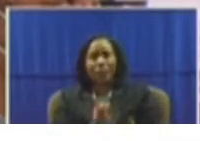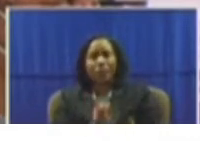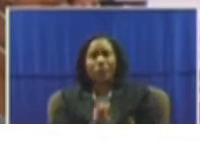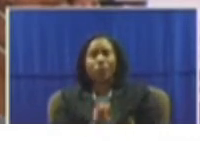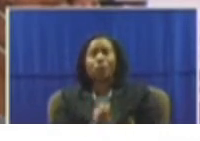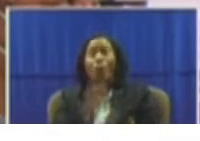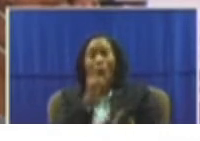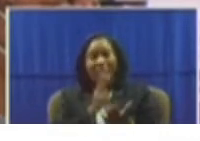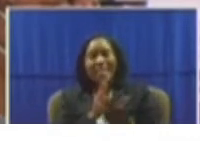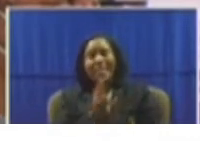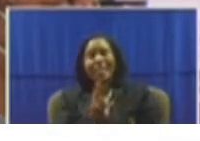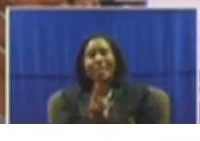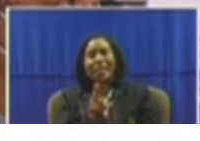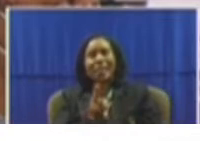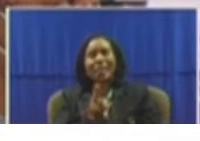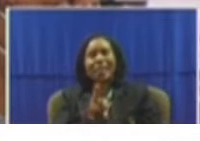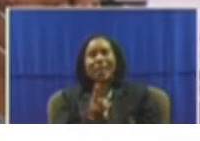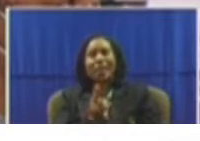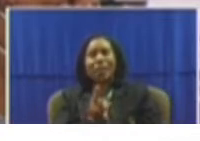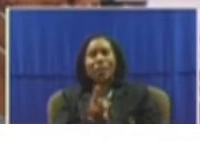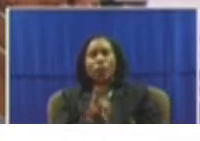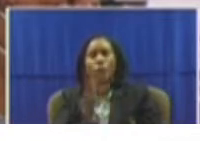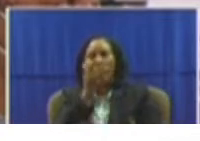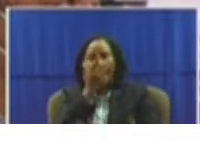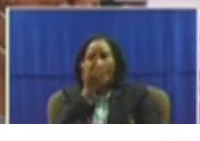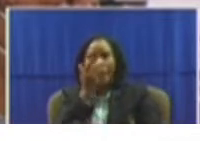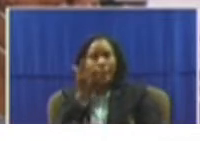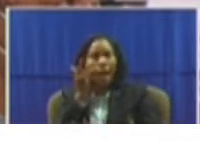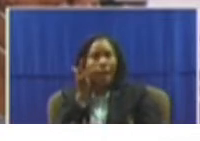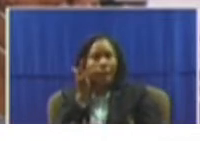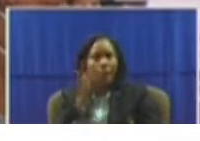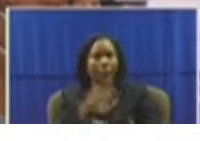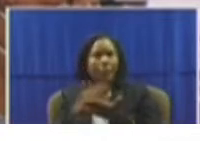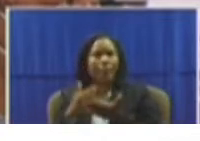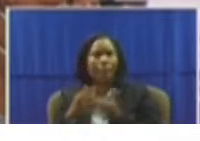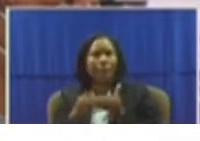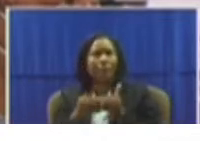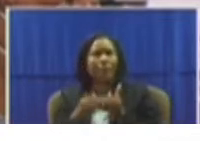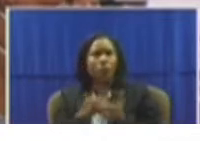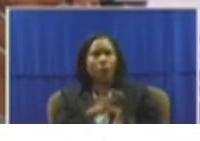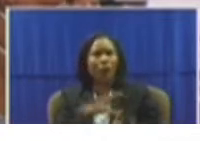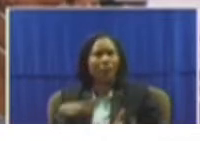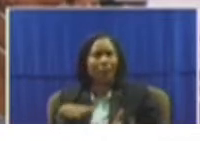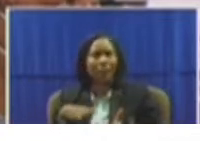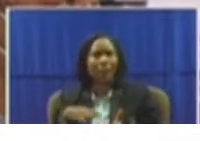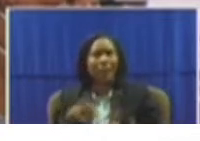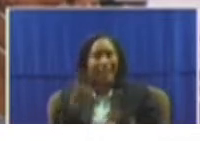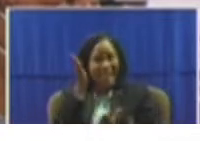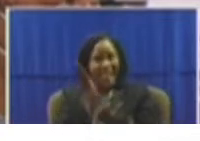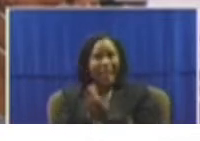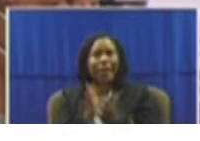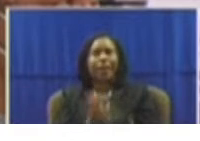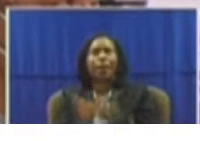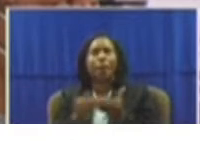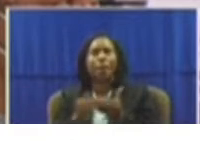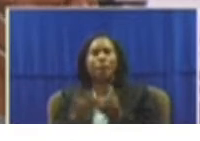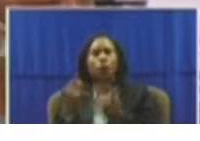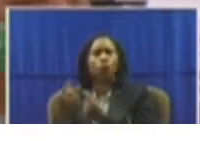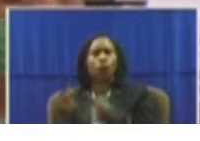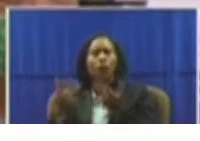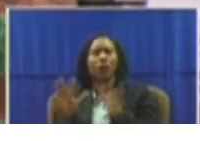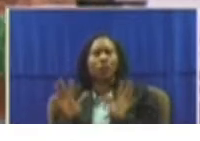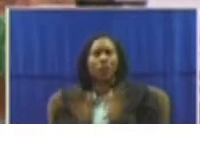to actually insult some members of the cabinet. That is exactly what the member did when he was standing